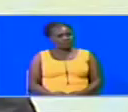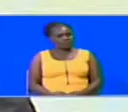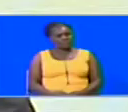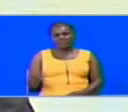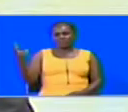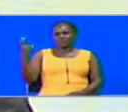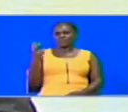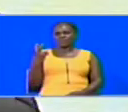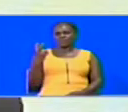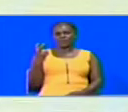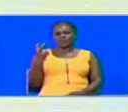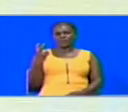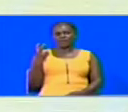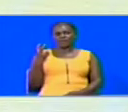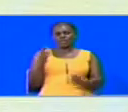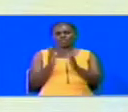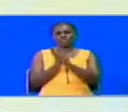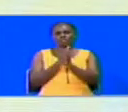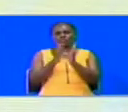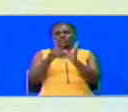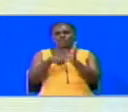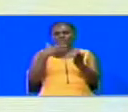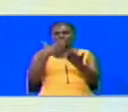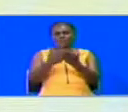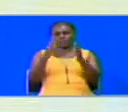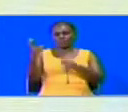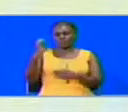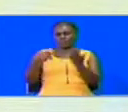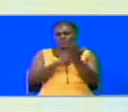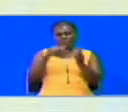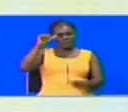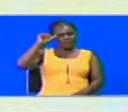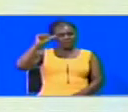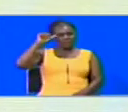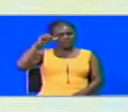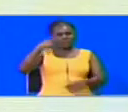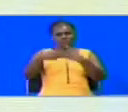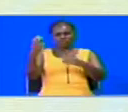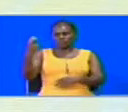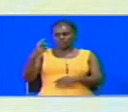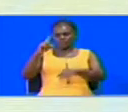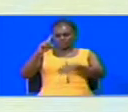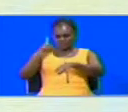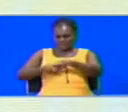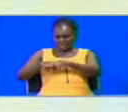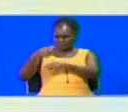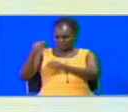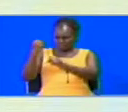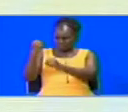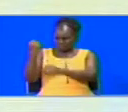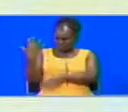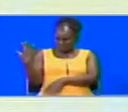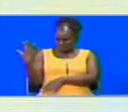Mtazamaji, tumeweza kukutayarishia taarifa hizo. Asante sana kwa kutazama. Naitwa Ali Manzu. Endelea kuwa nasi saa 11 kamili,